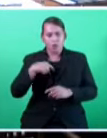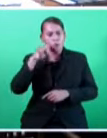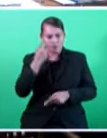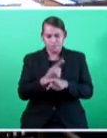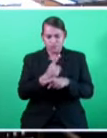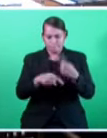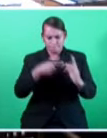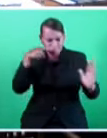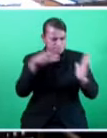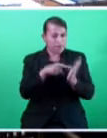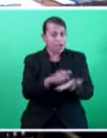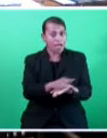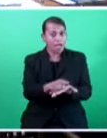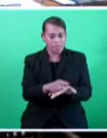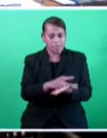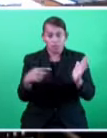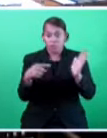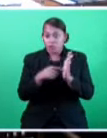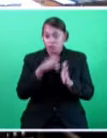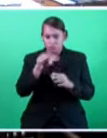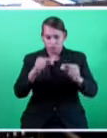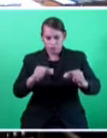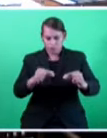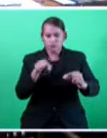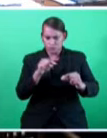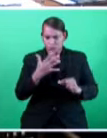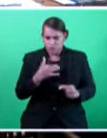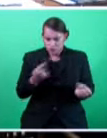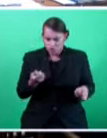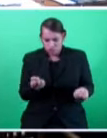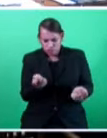you. I have made some changes in the order,